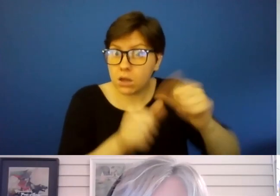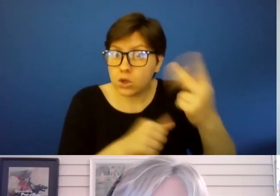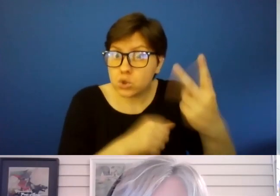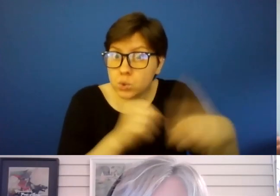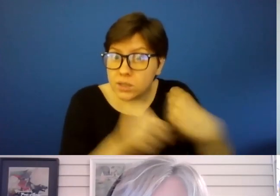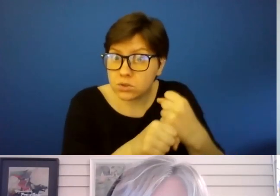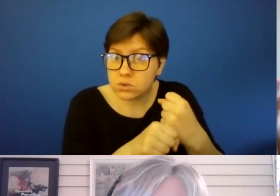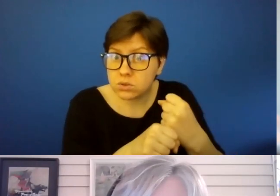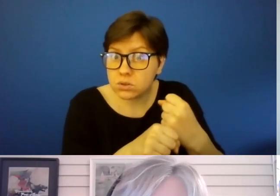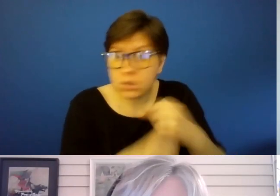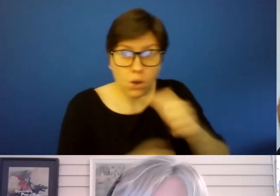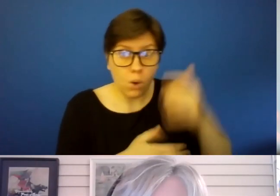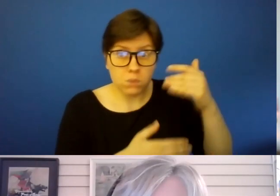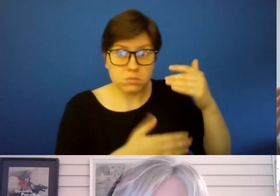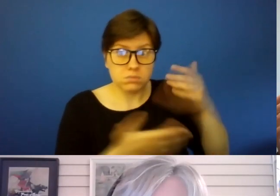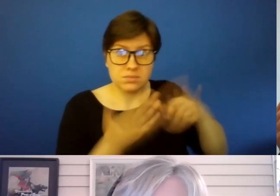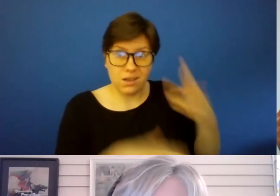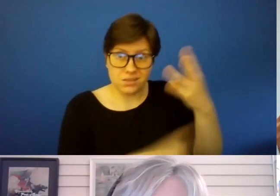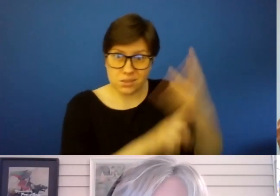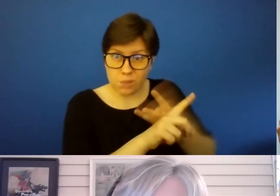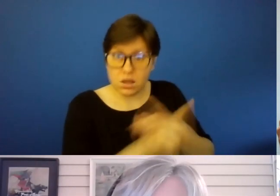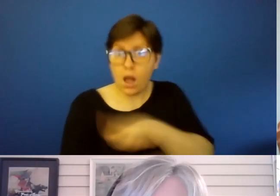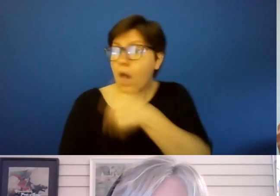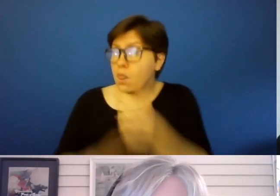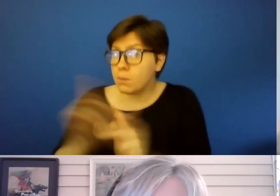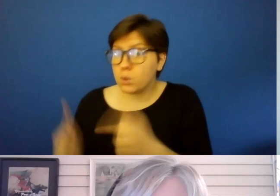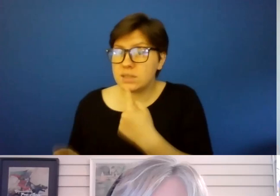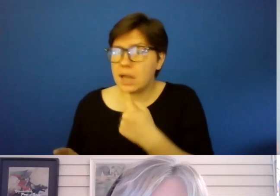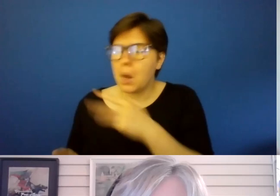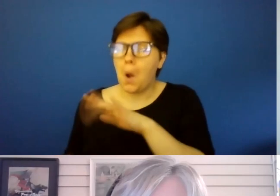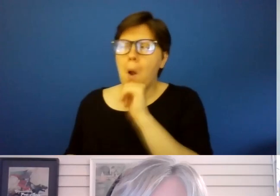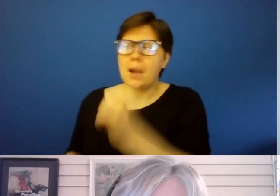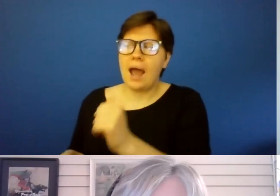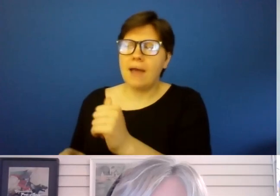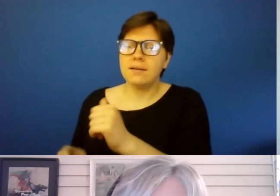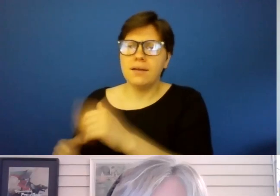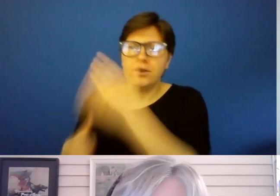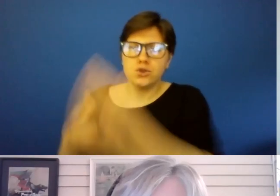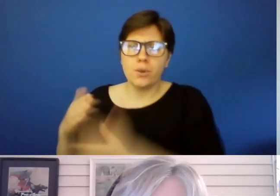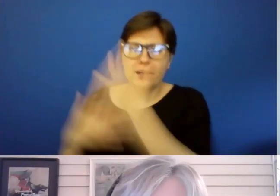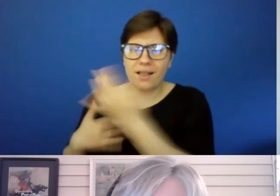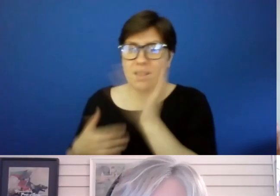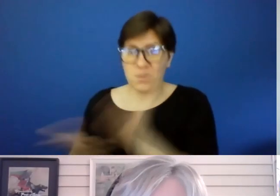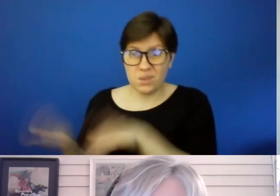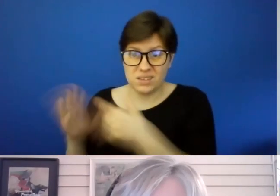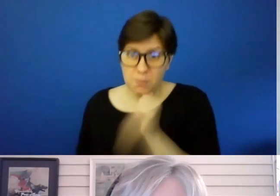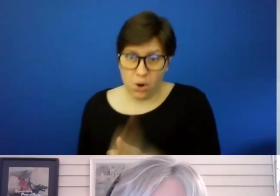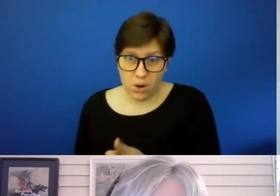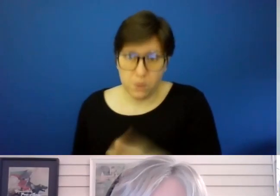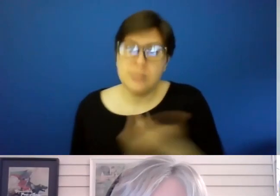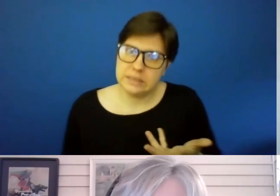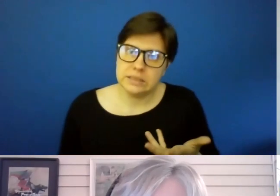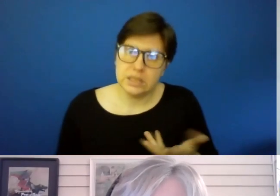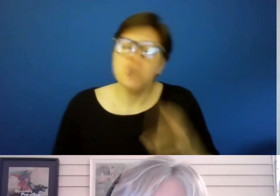don't die within 6 months. And there's other people who we say are not terminally ill who then die tomorrow. So you're right,